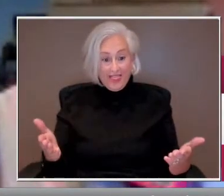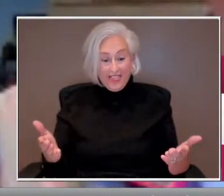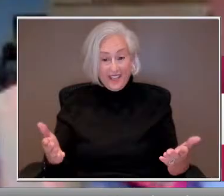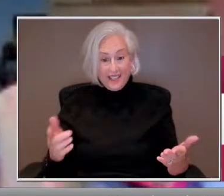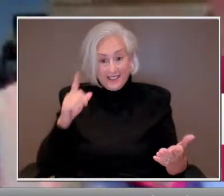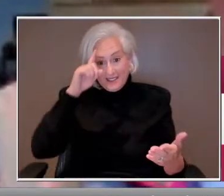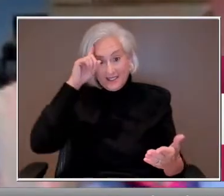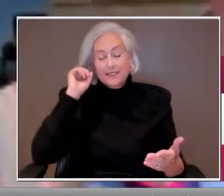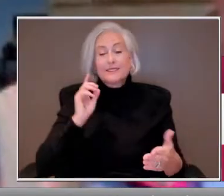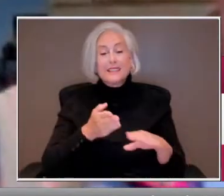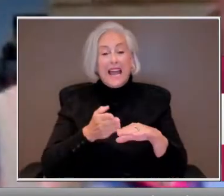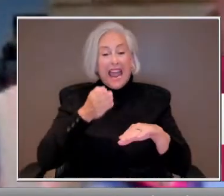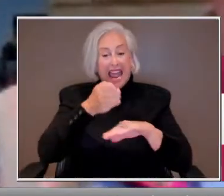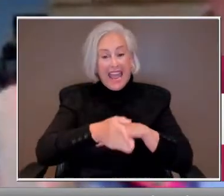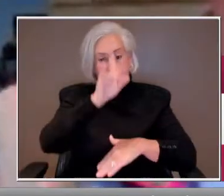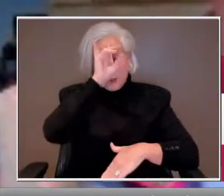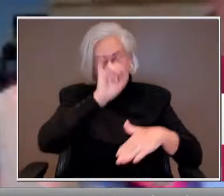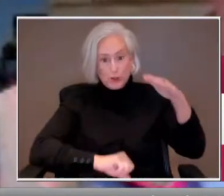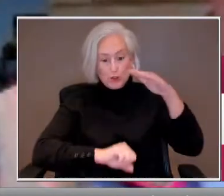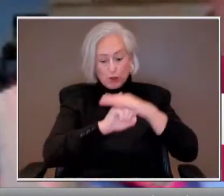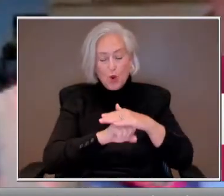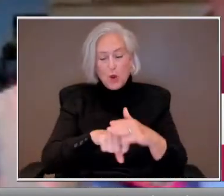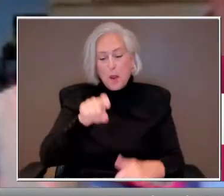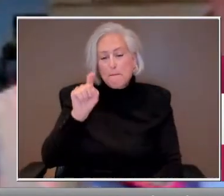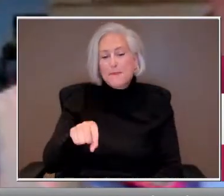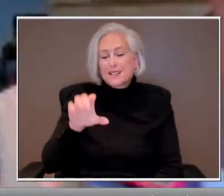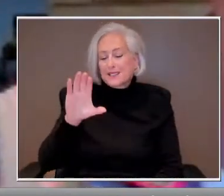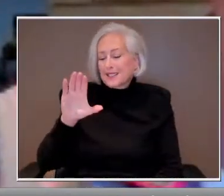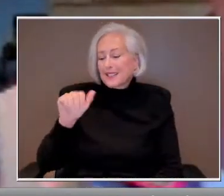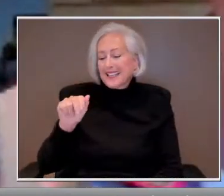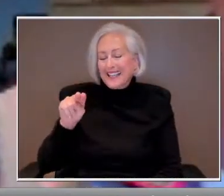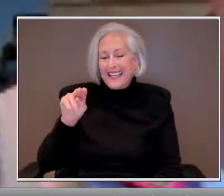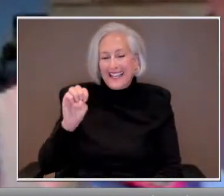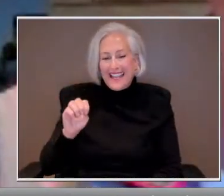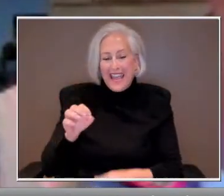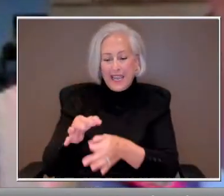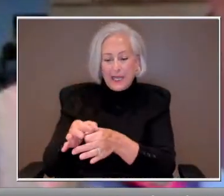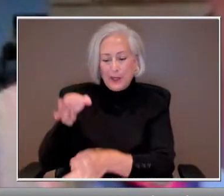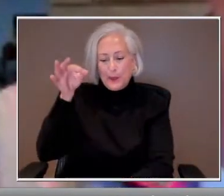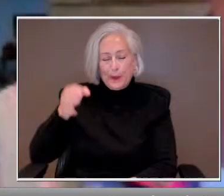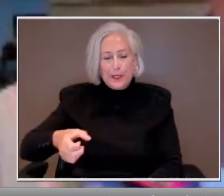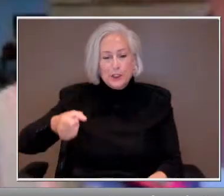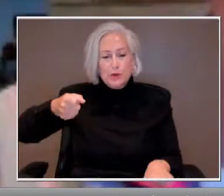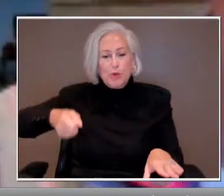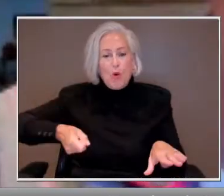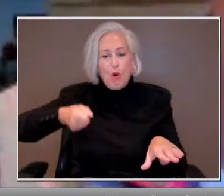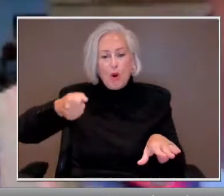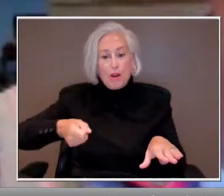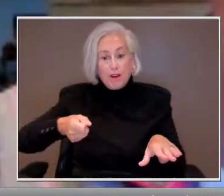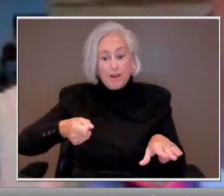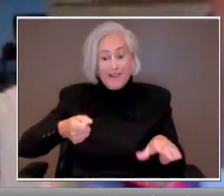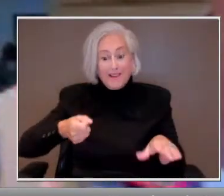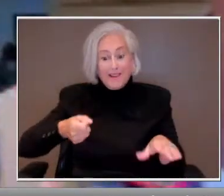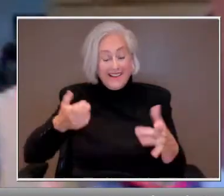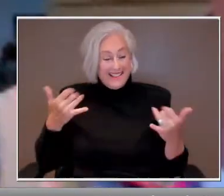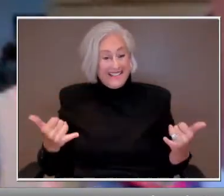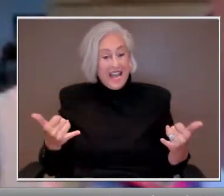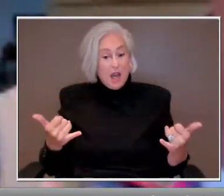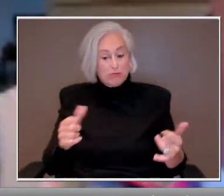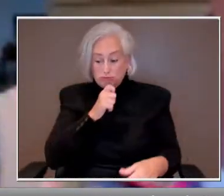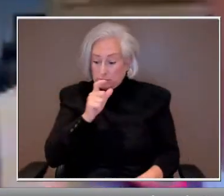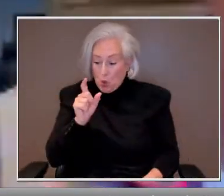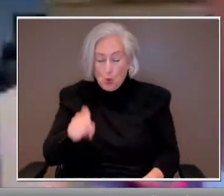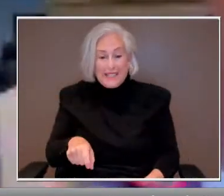have a cane wherever I went. And now I'm walking without the cane